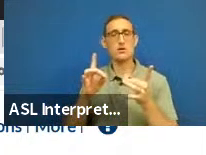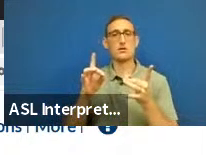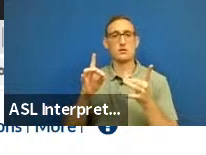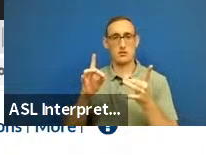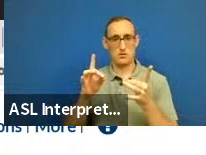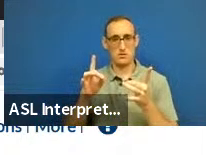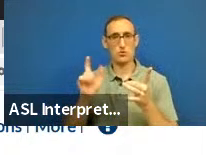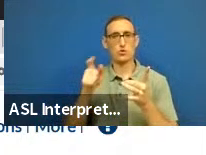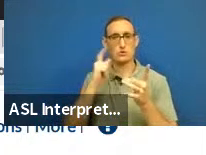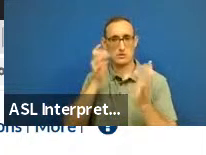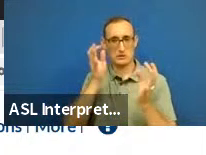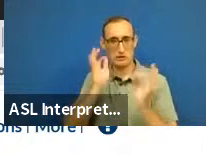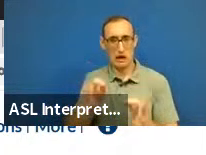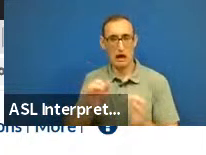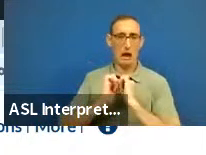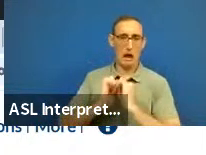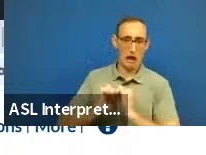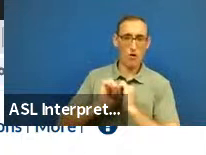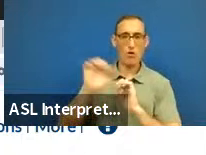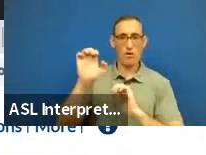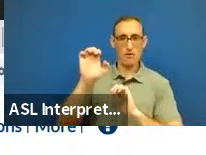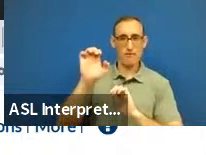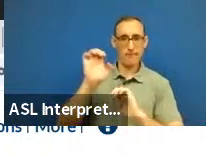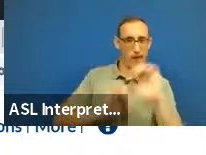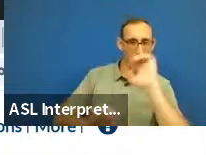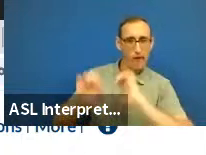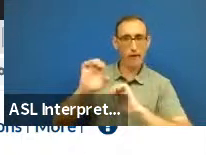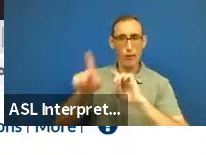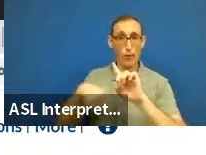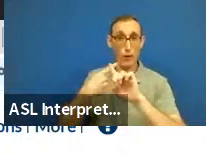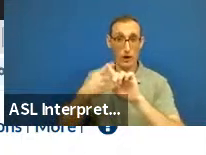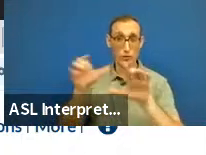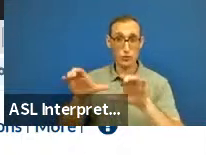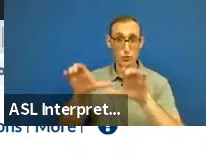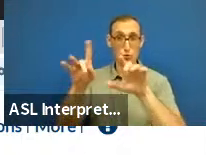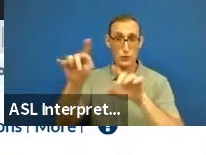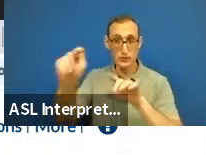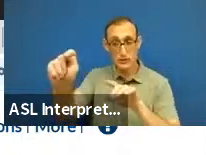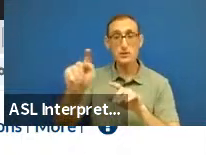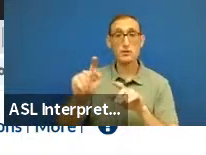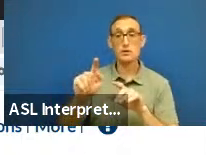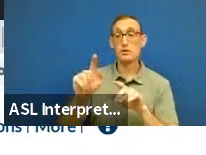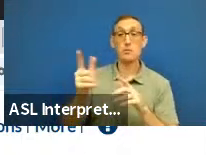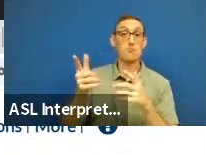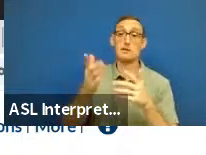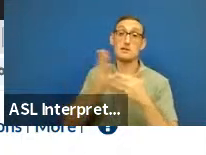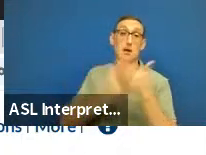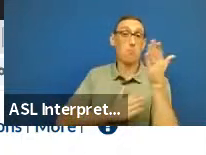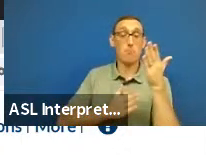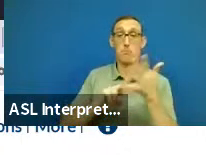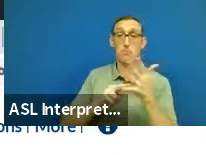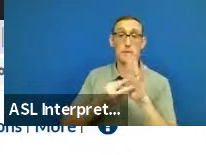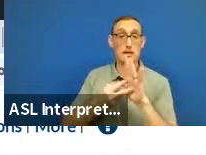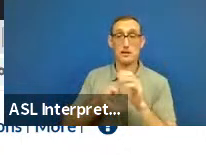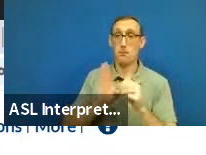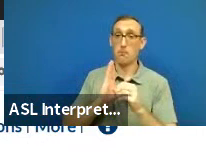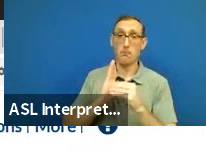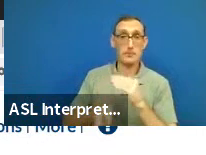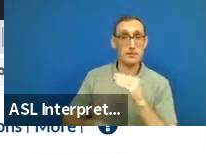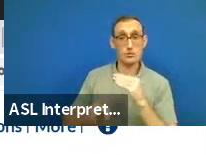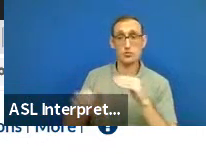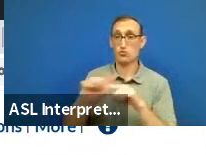at the time that we do it. And some of it is just completing the training, as we've done in some instances. And some of it, I don't know that we can have a better